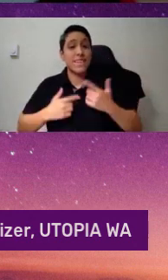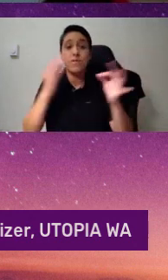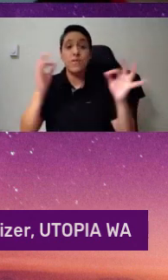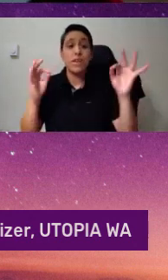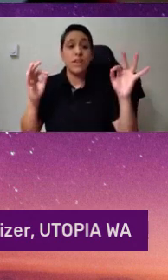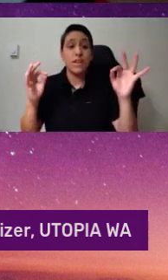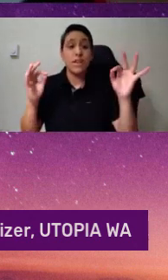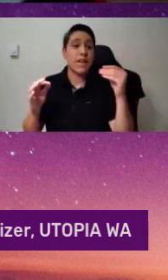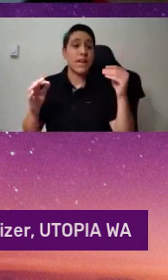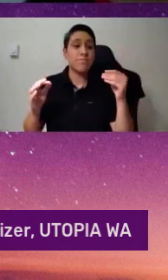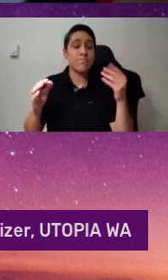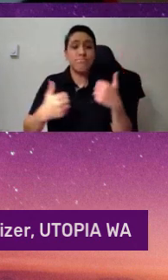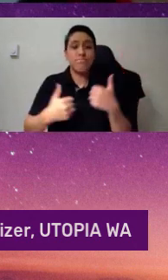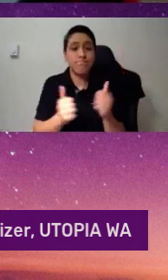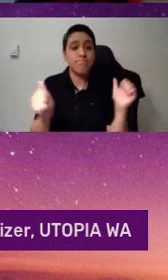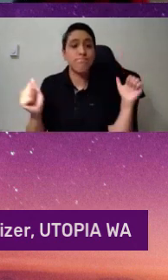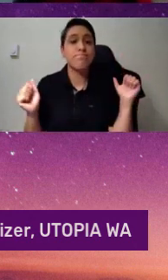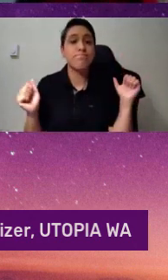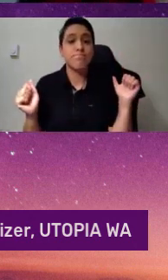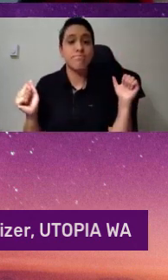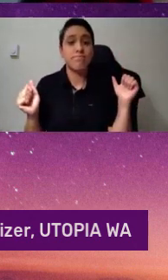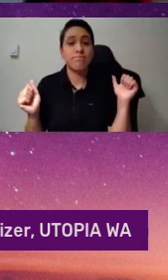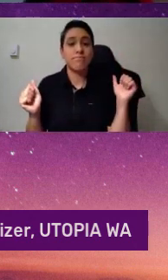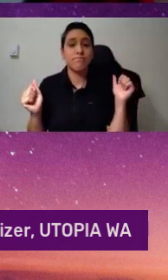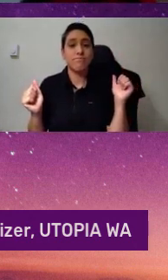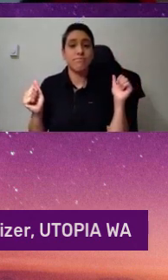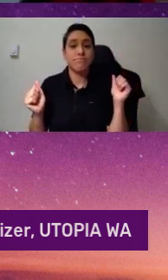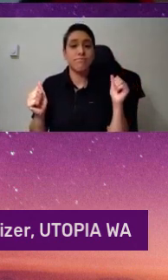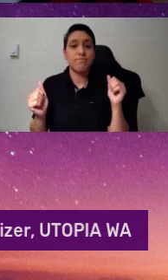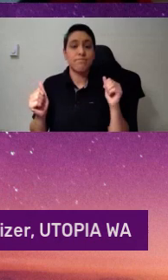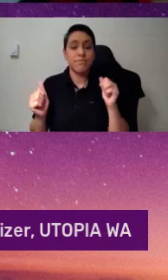gender variant communities and individuals have faced